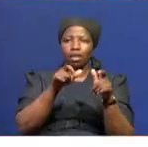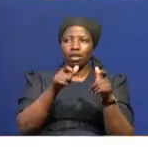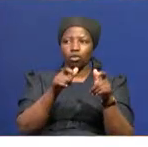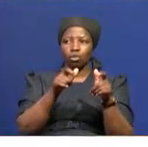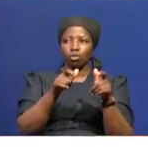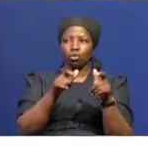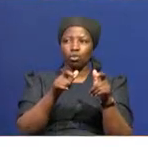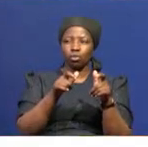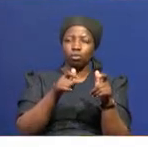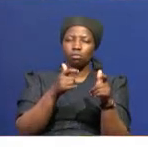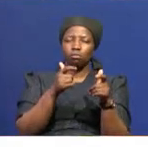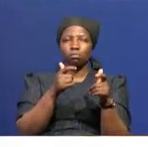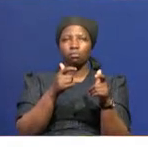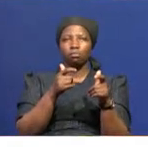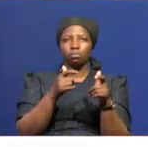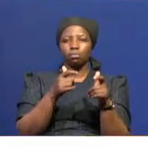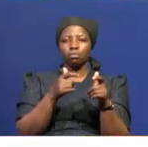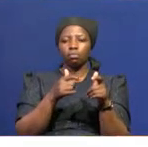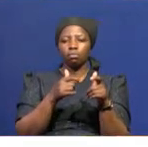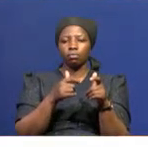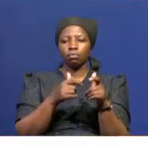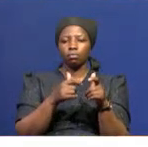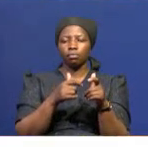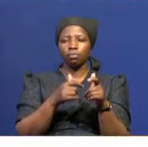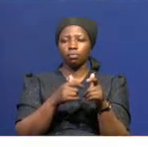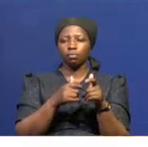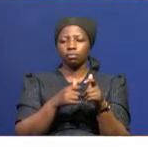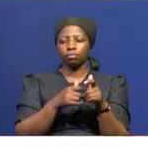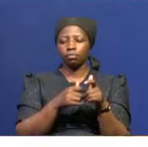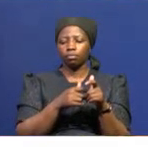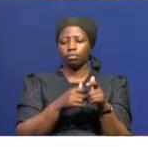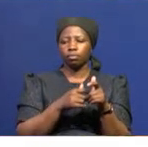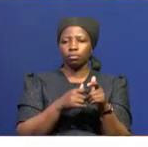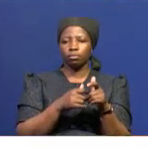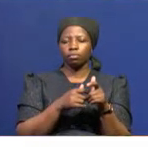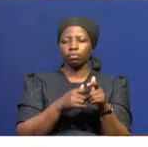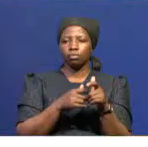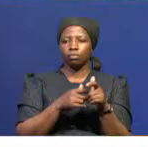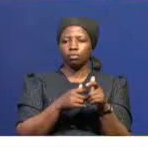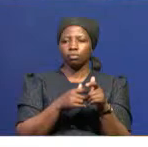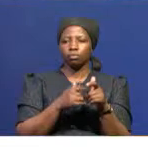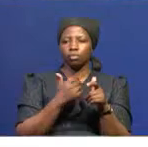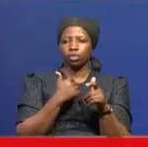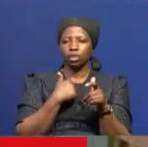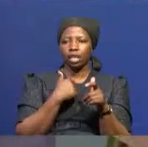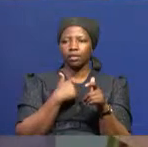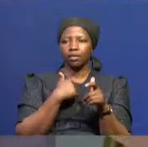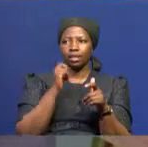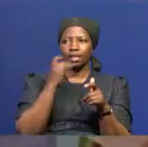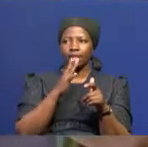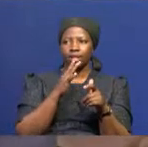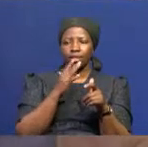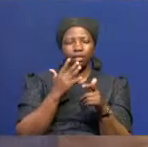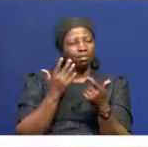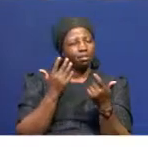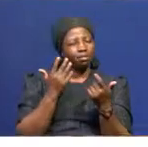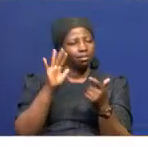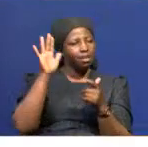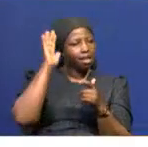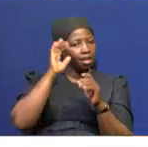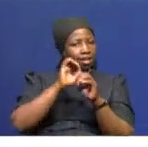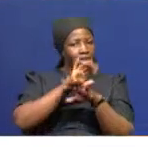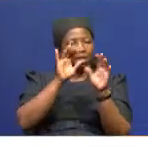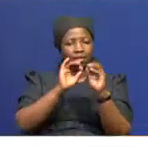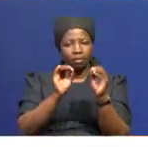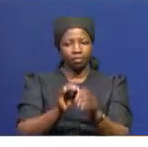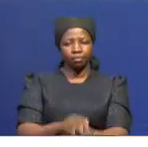a clamor and push from a section of Kenyans for the DIG Lagai to set aside on his side.